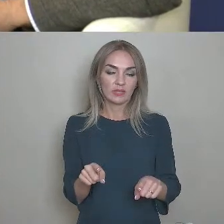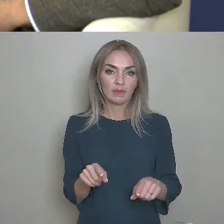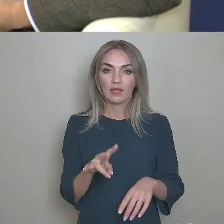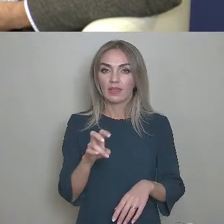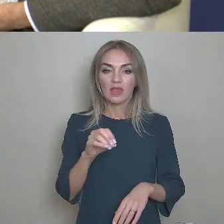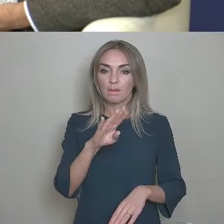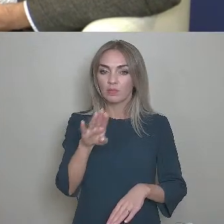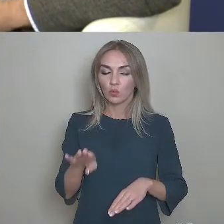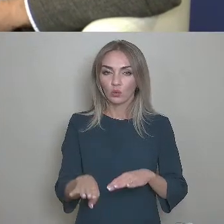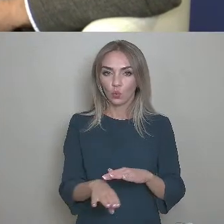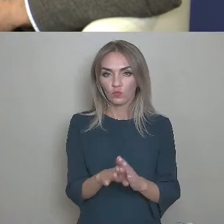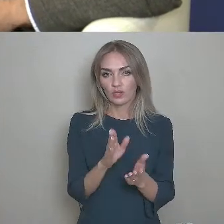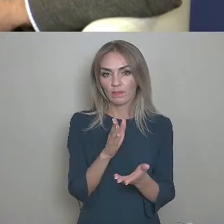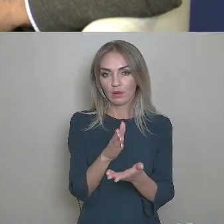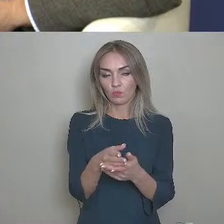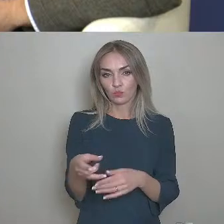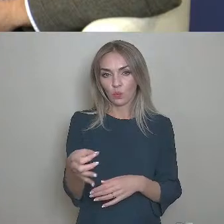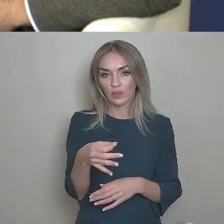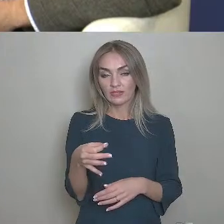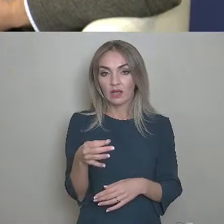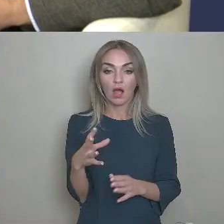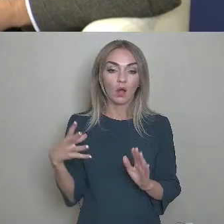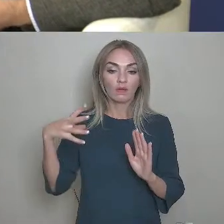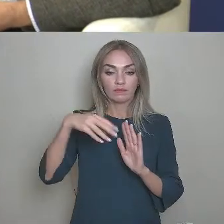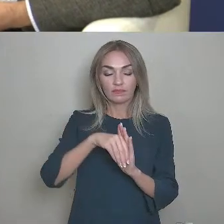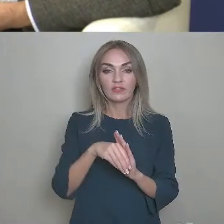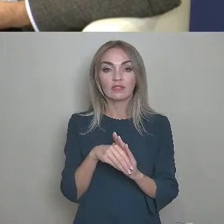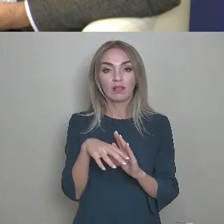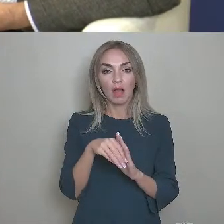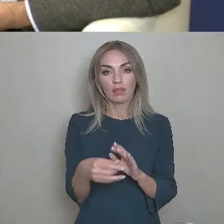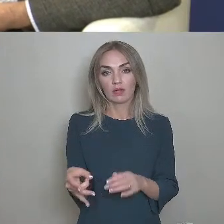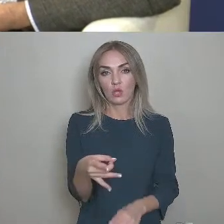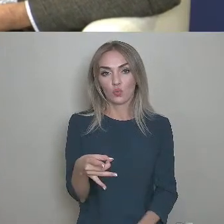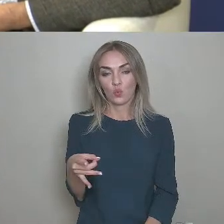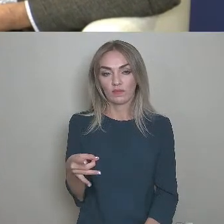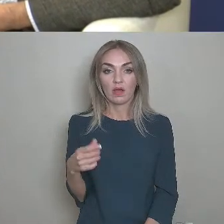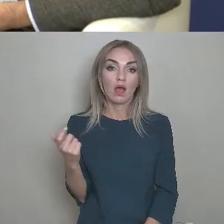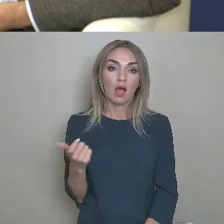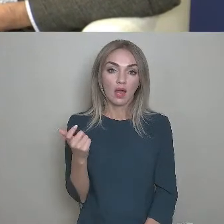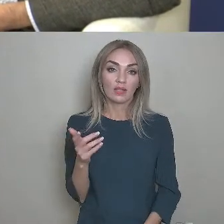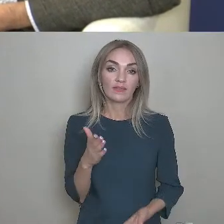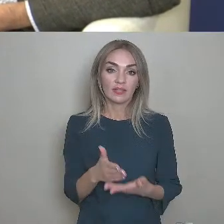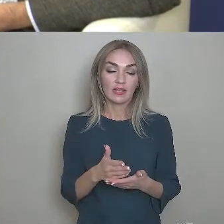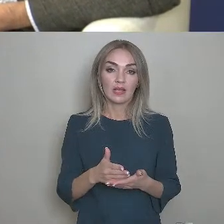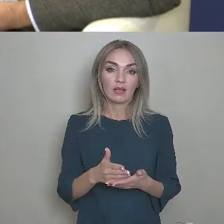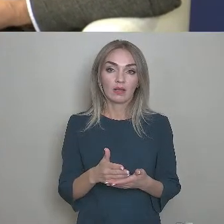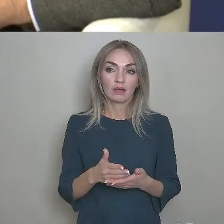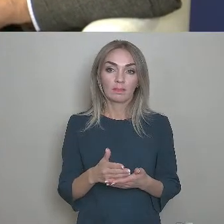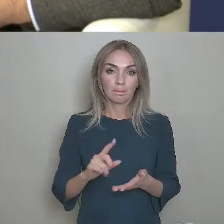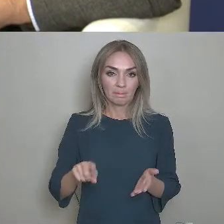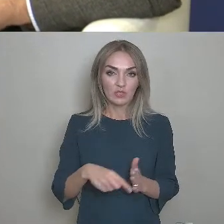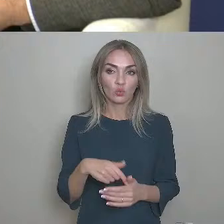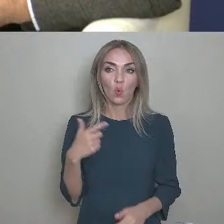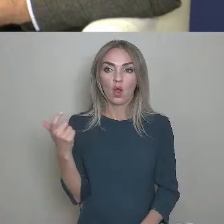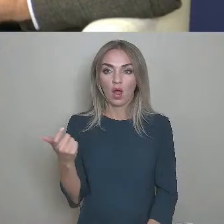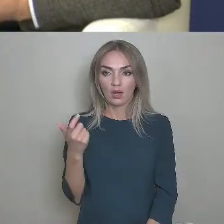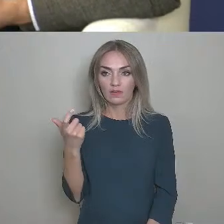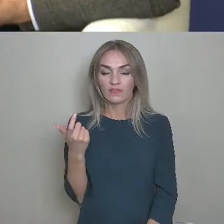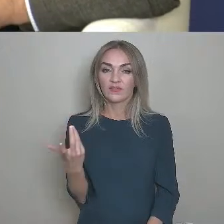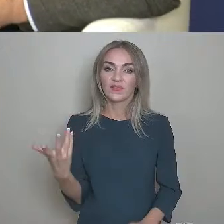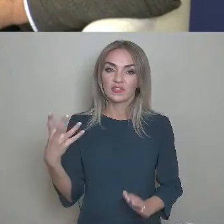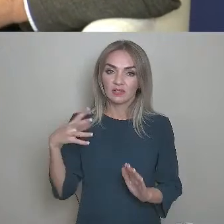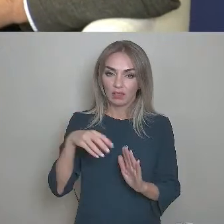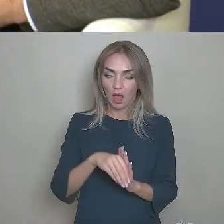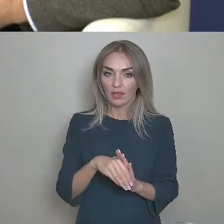independent anymore, so they are not subordinate to the oblast level. They are part of respective rayons. So, in other words, Kharkiv is